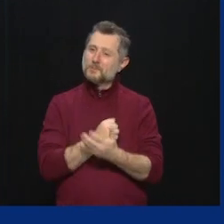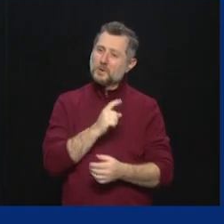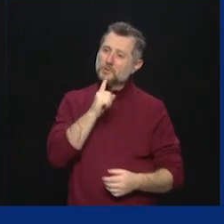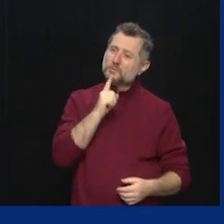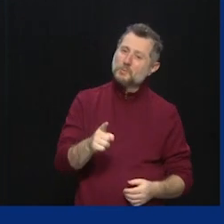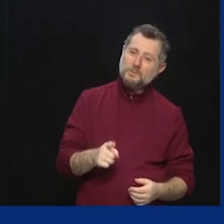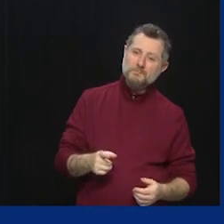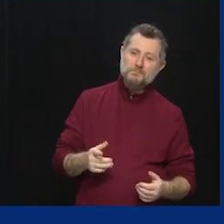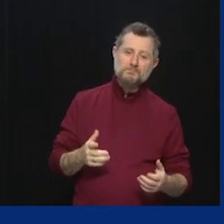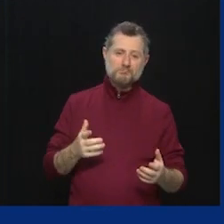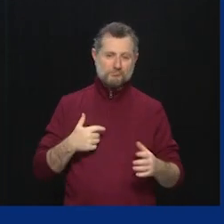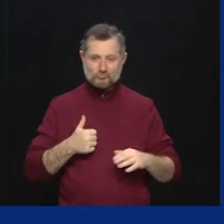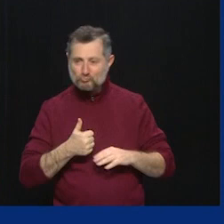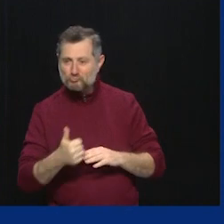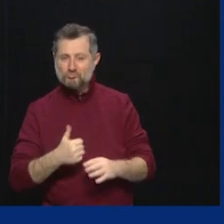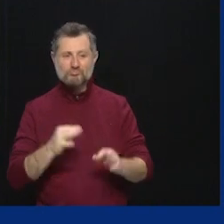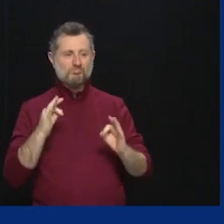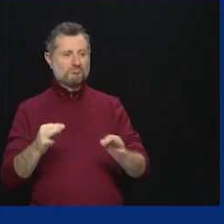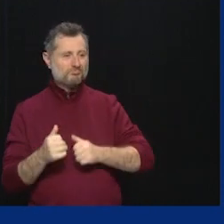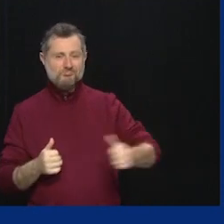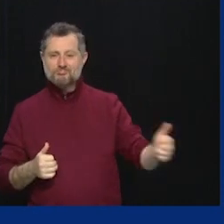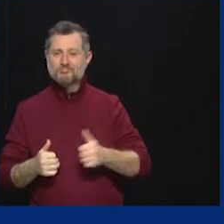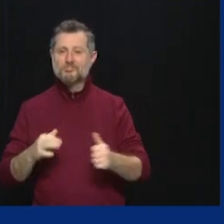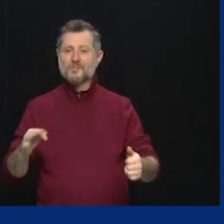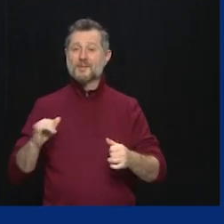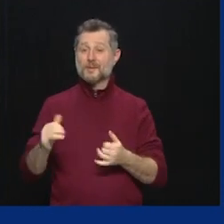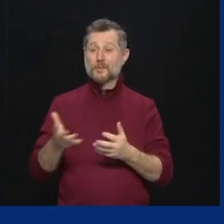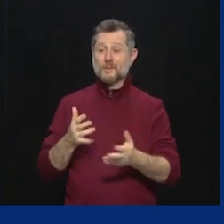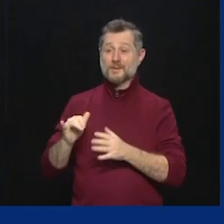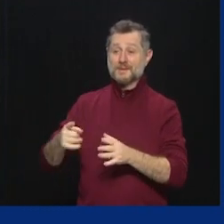working together with this team, that happened. So I want to thank